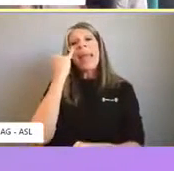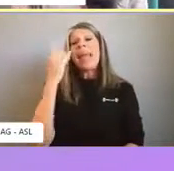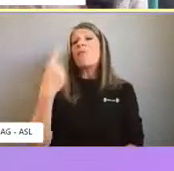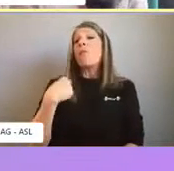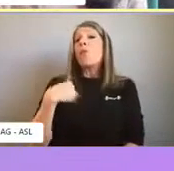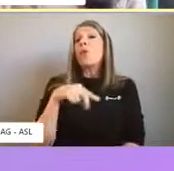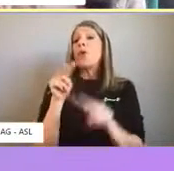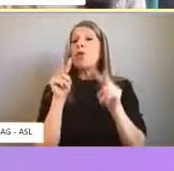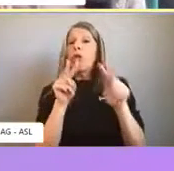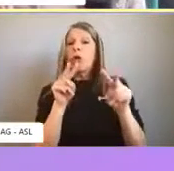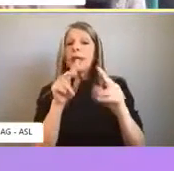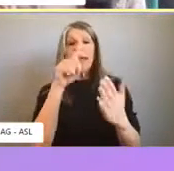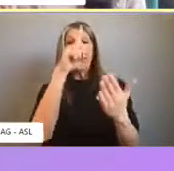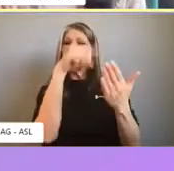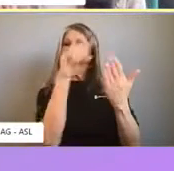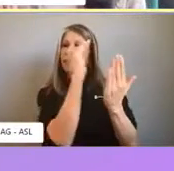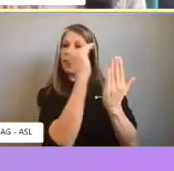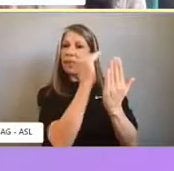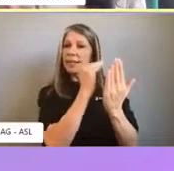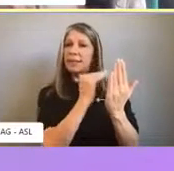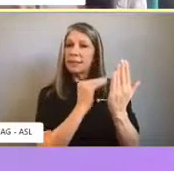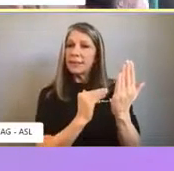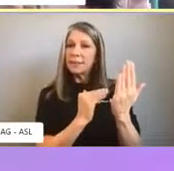at a checklist,